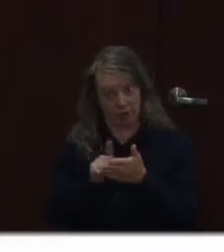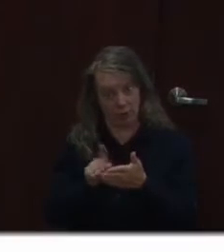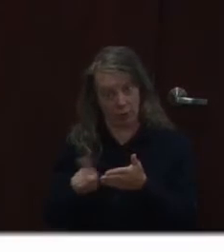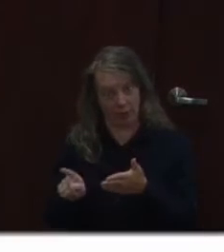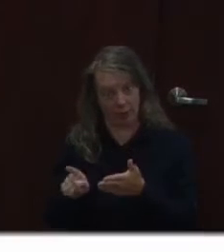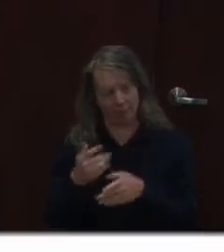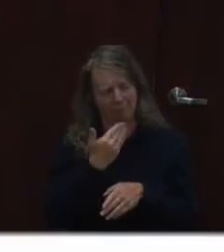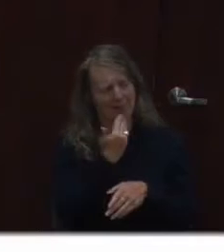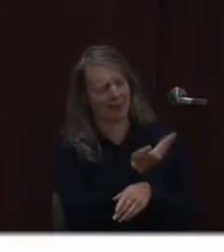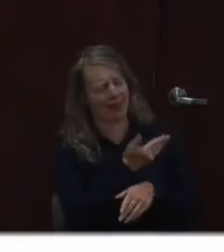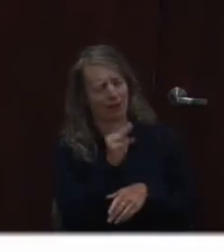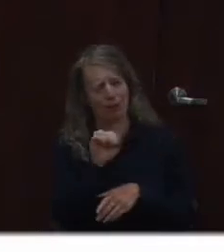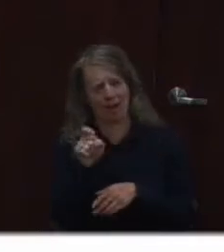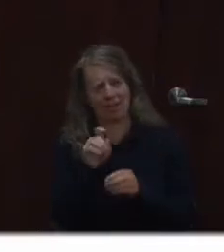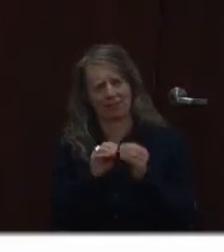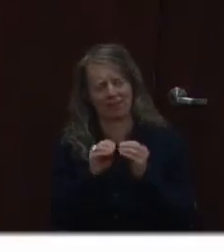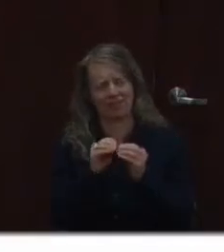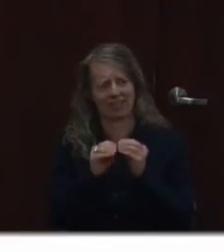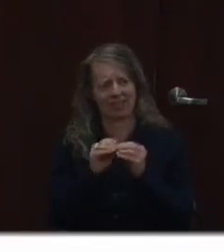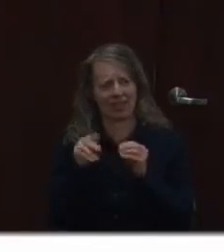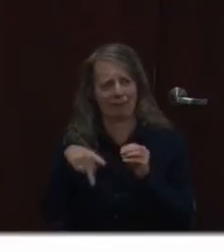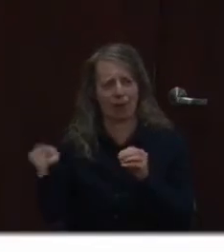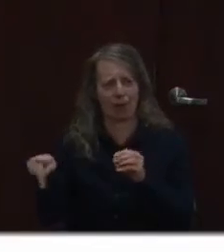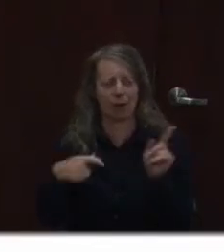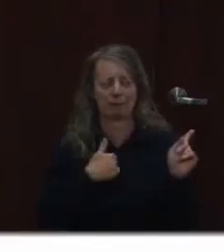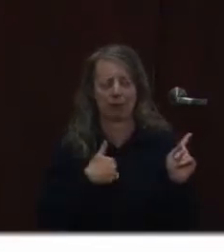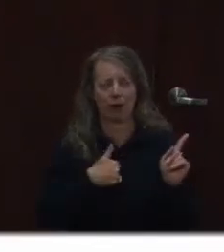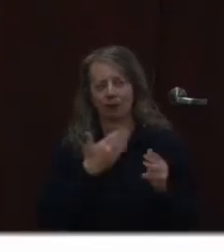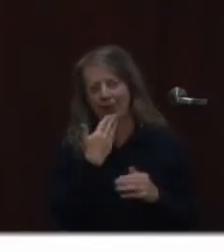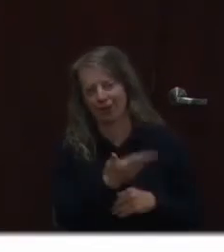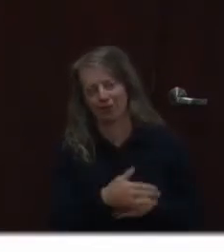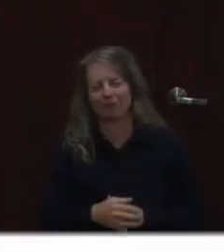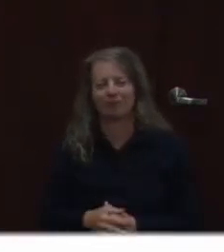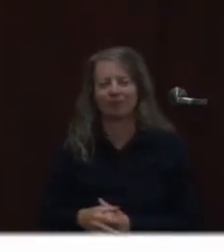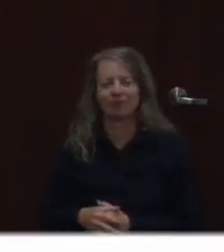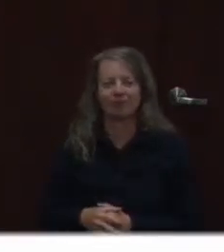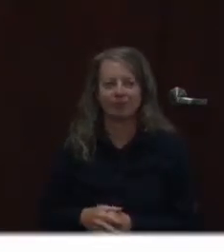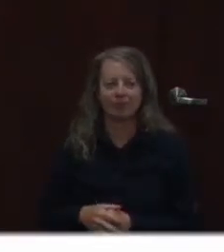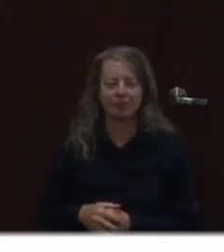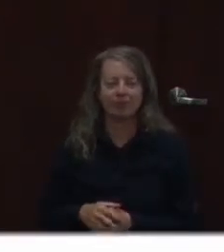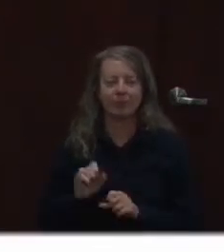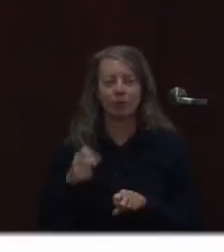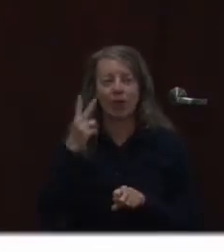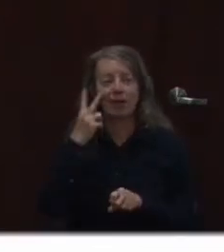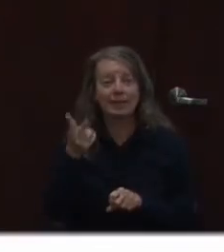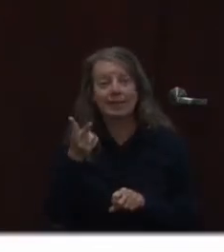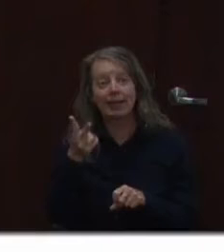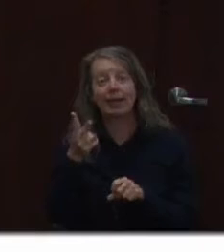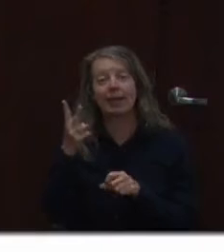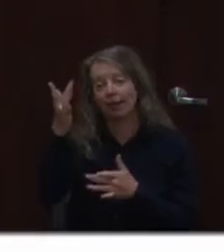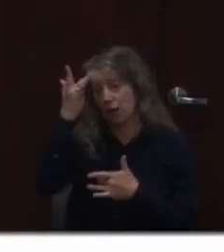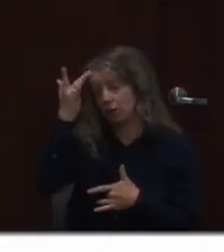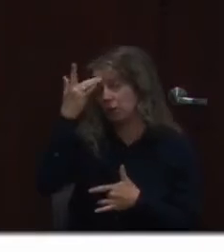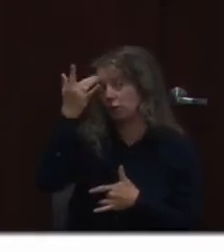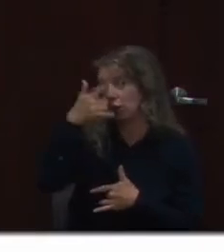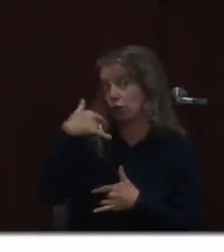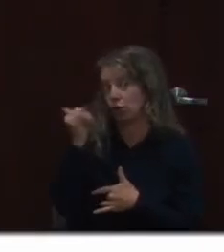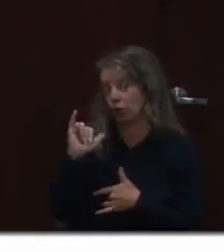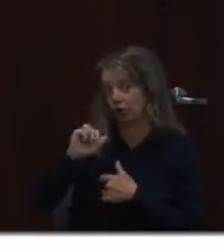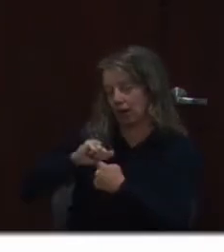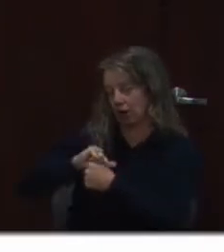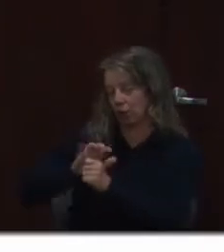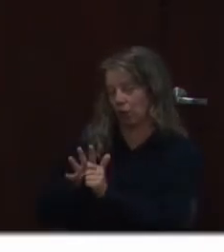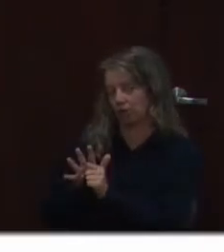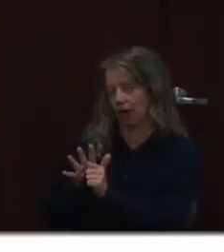thank you, Max. There you go. Thank you. So you can see that COVID-like illness just coming